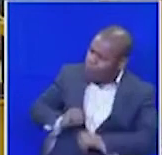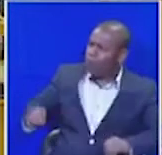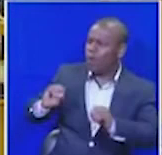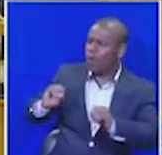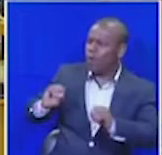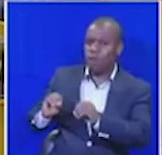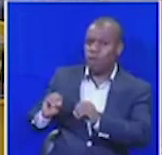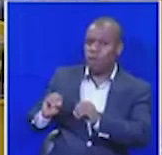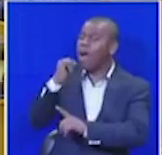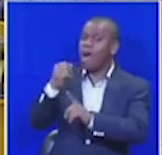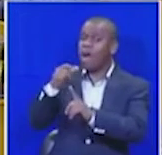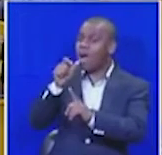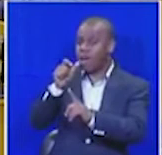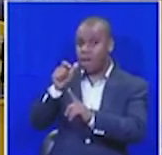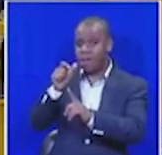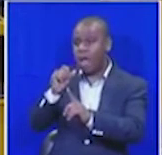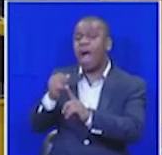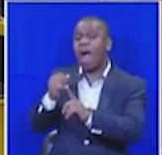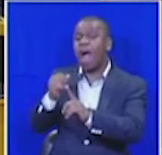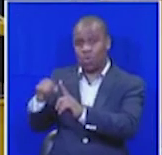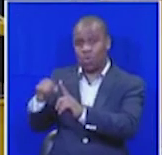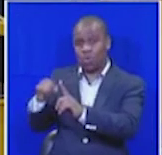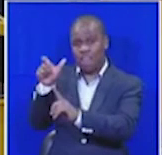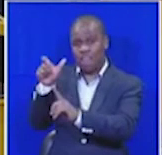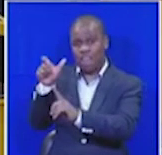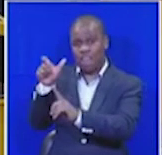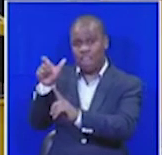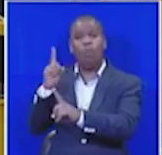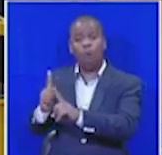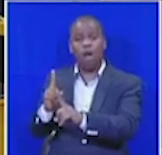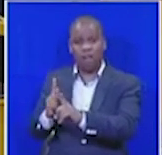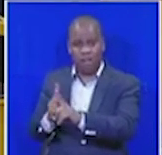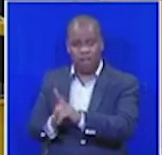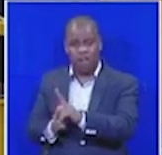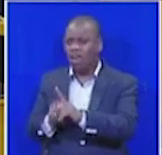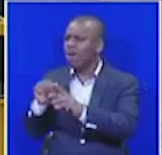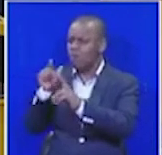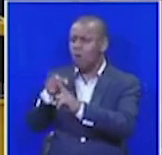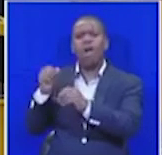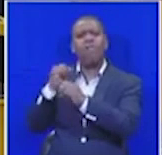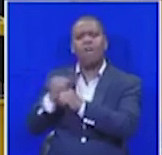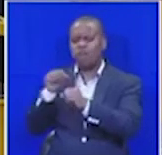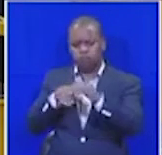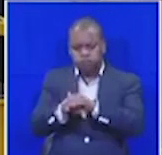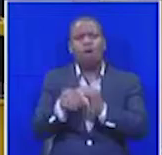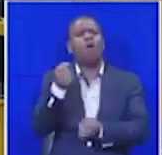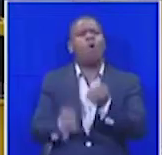President Zuma is not accused. He is not appearing in any court of law.